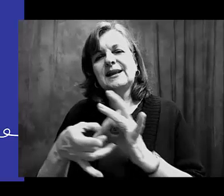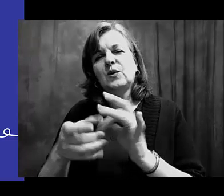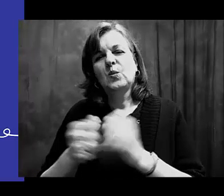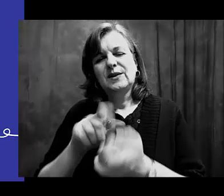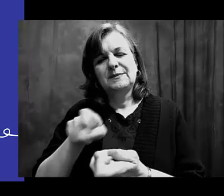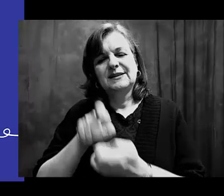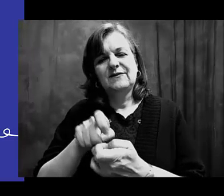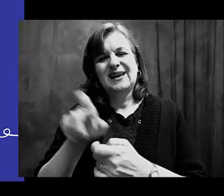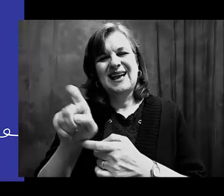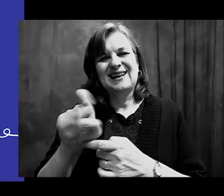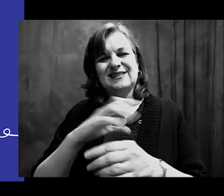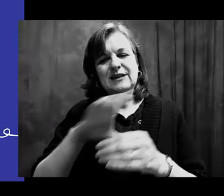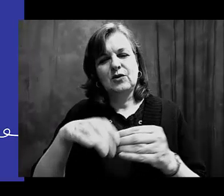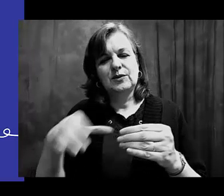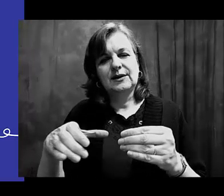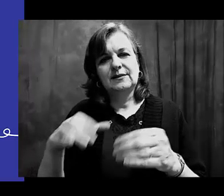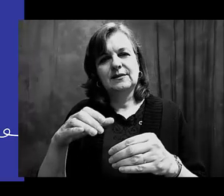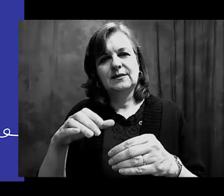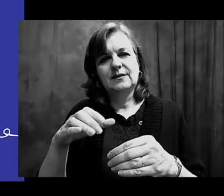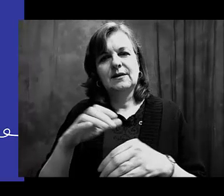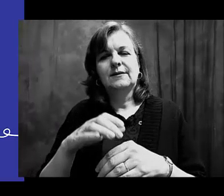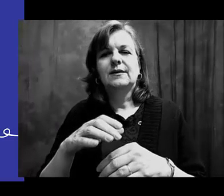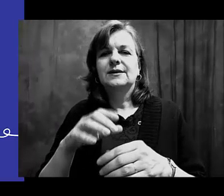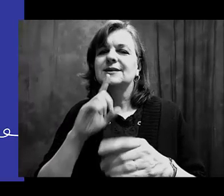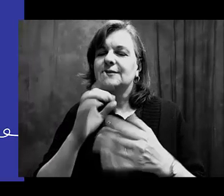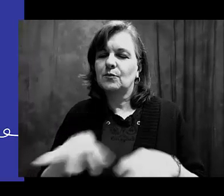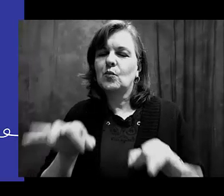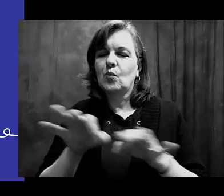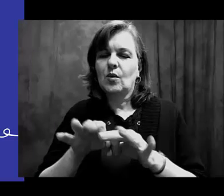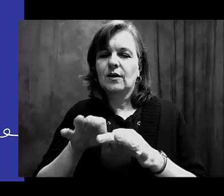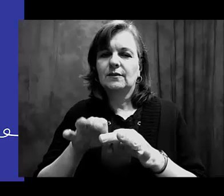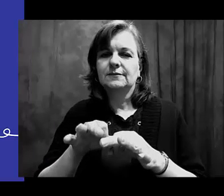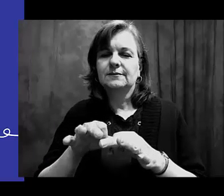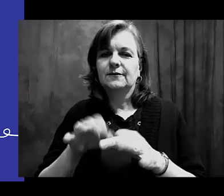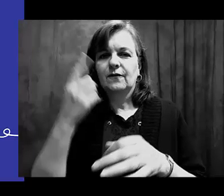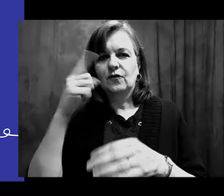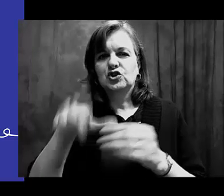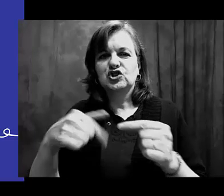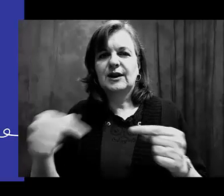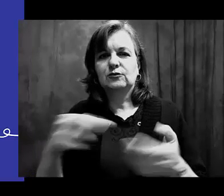eye color in the fruit fly has been really important for genetics.